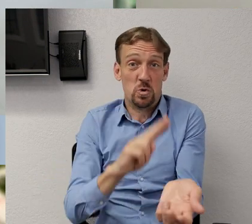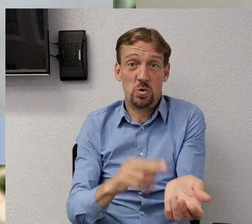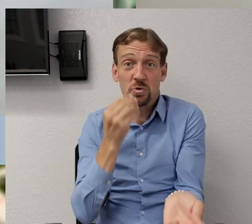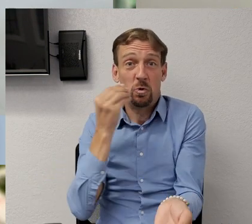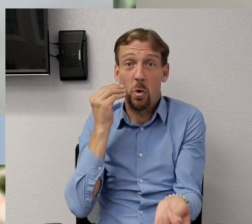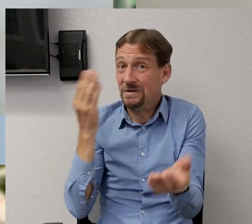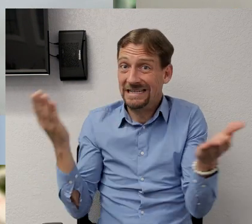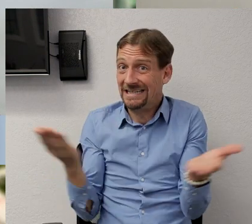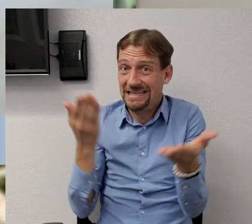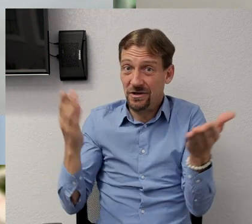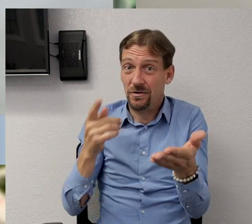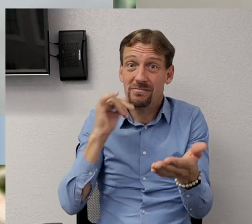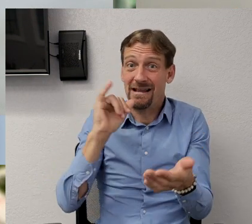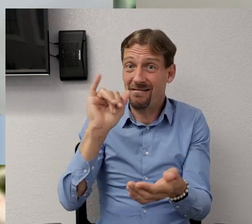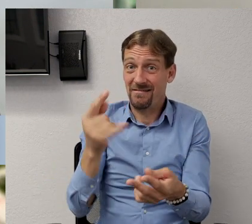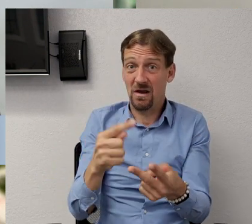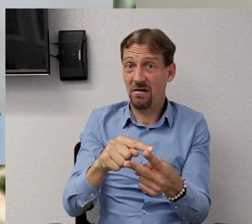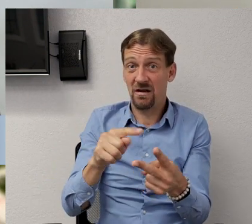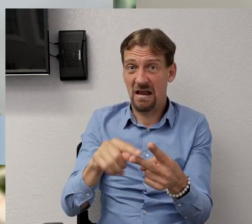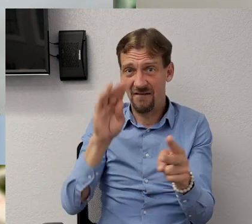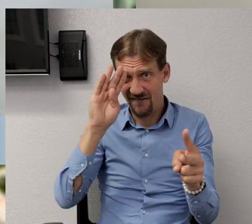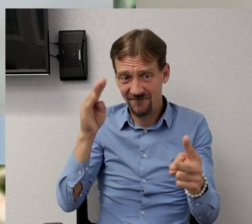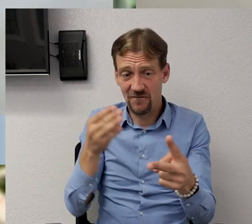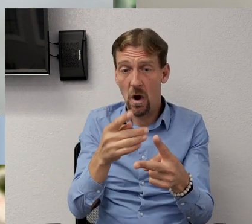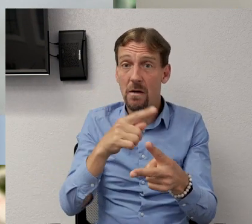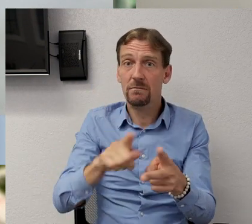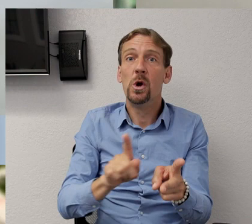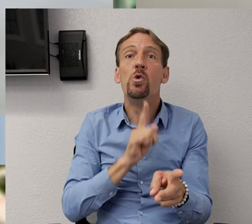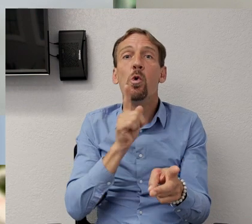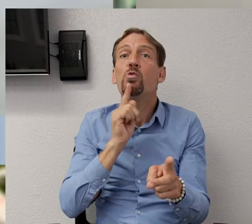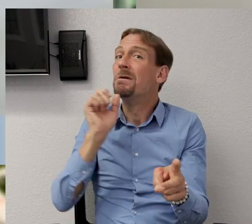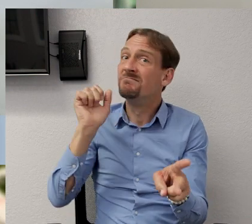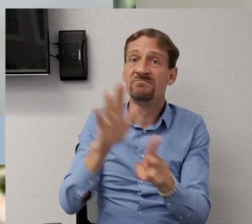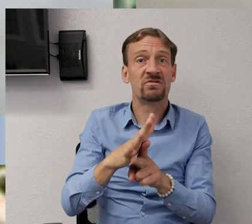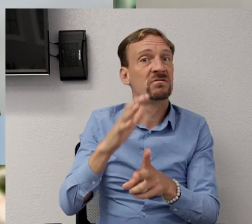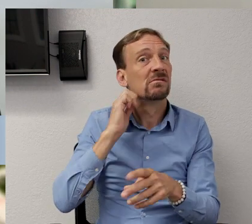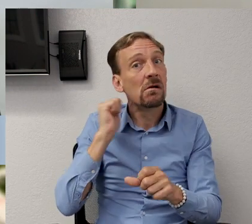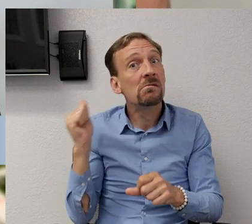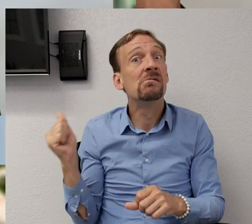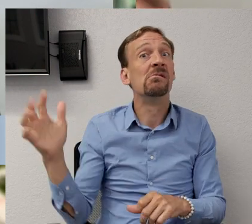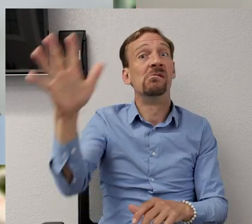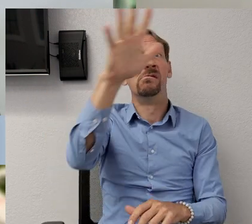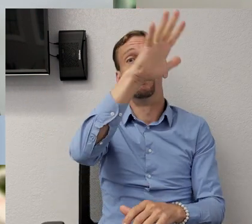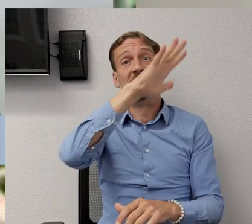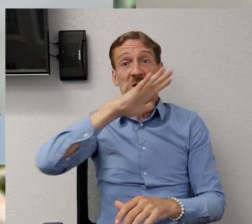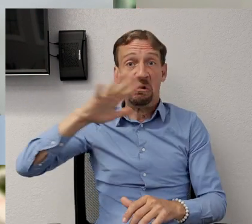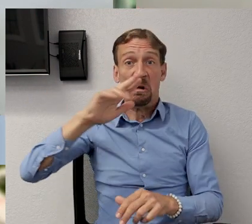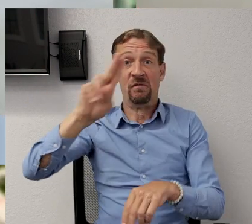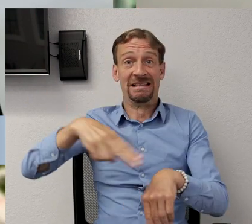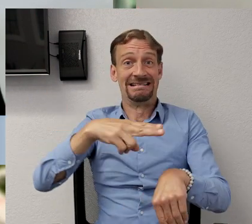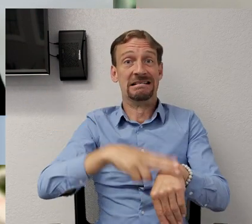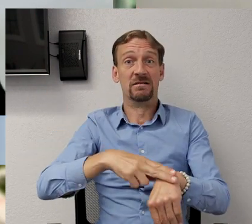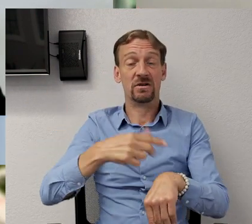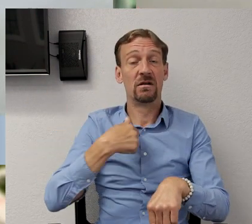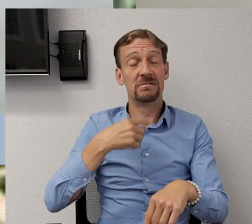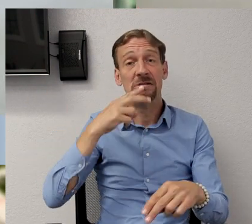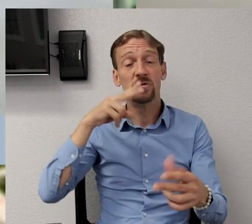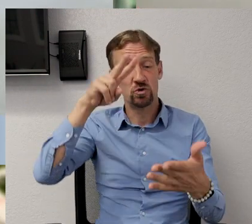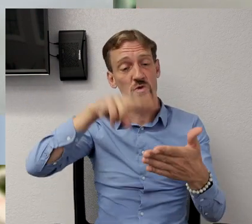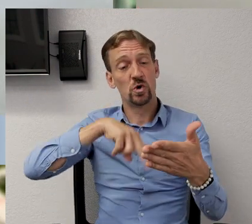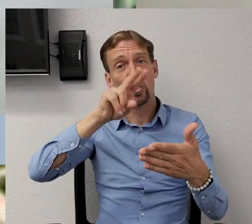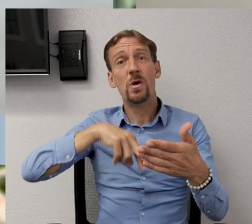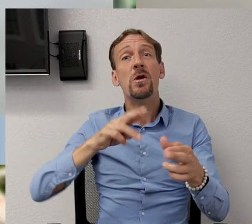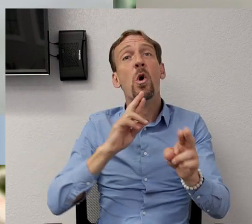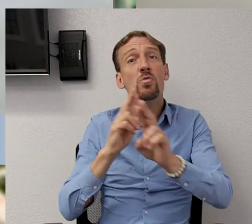really impacted, it's been impactful nationwide. I was just listening to a report this morning from